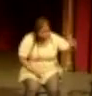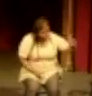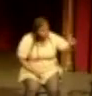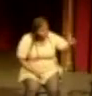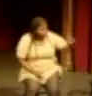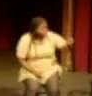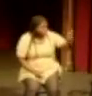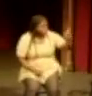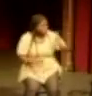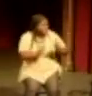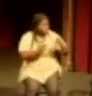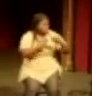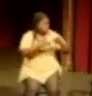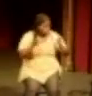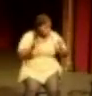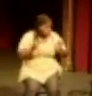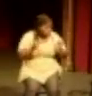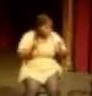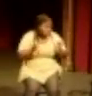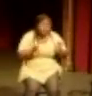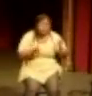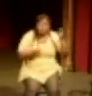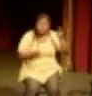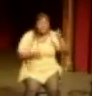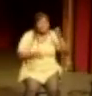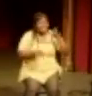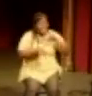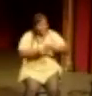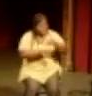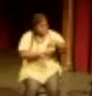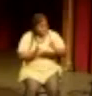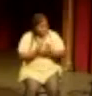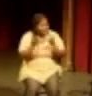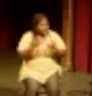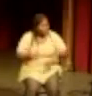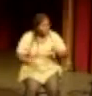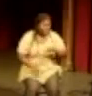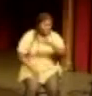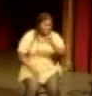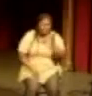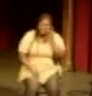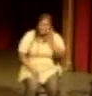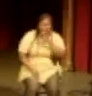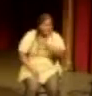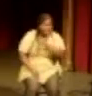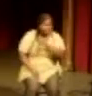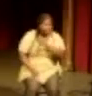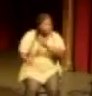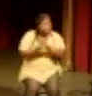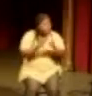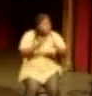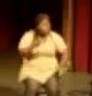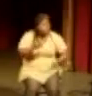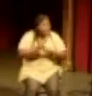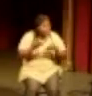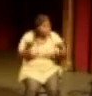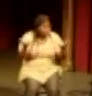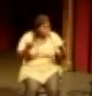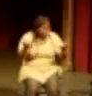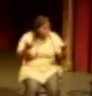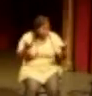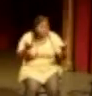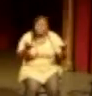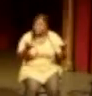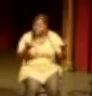snacks afterwards as well. And one little side note is we have about three times as much food